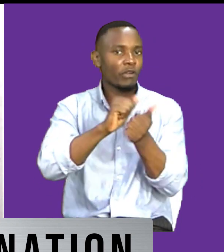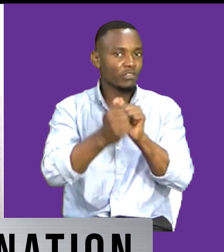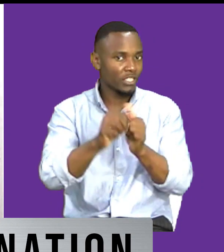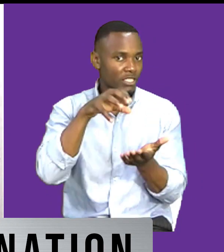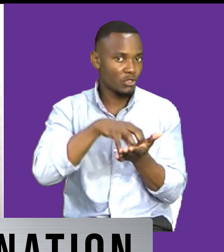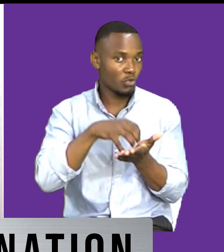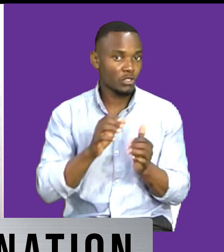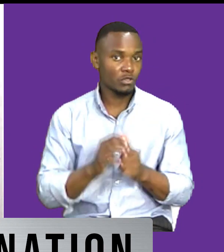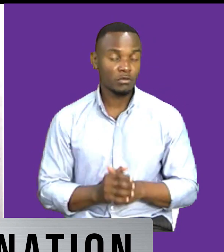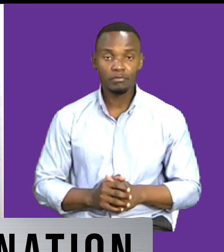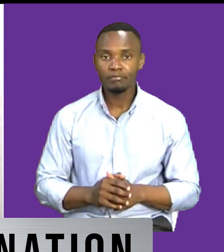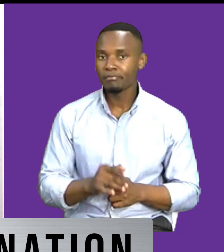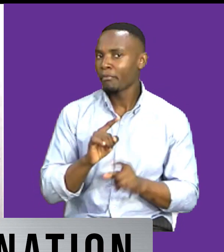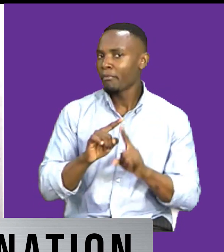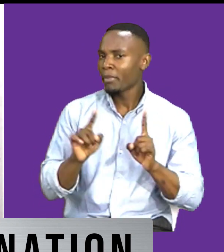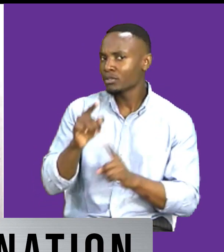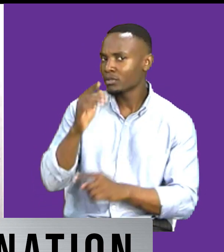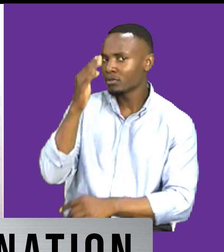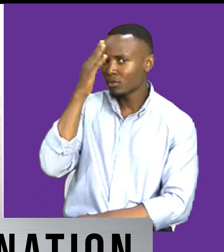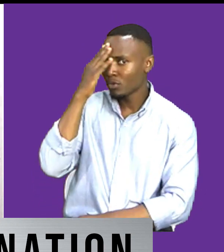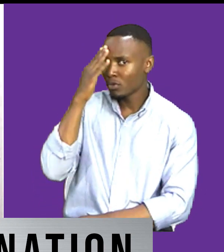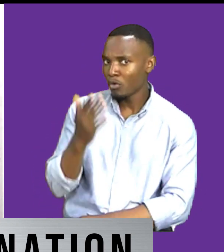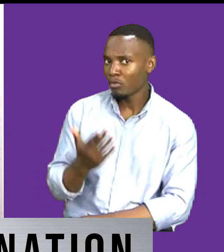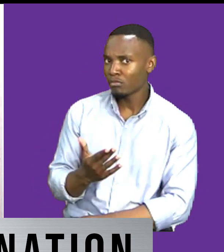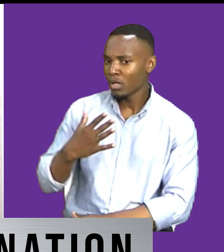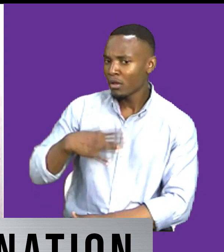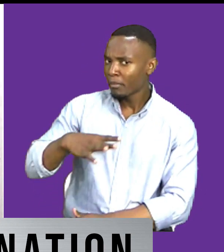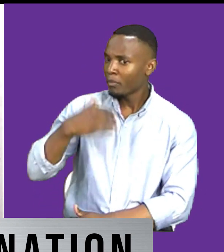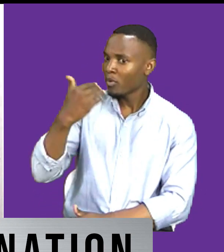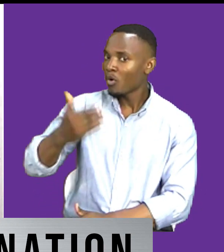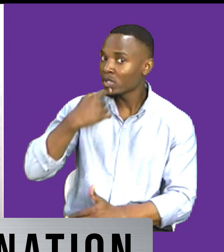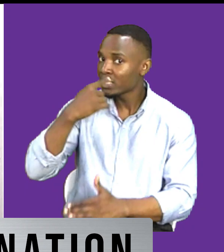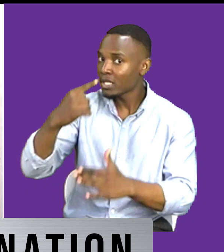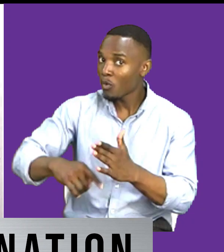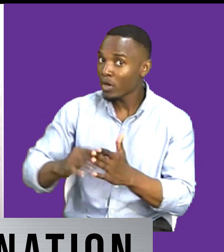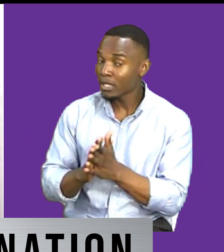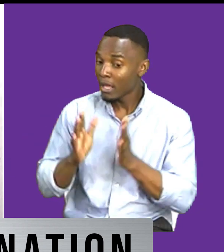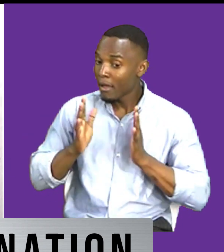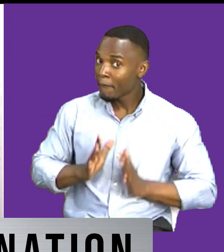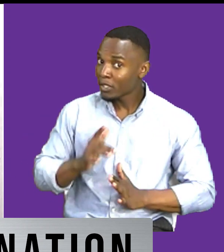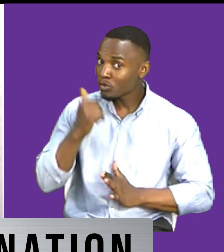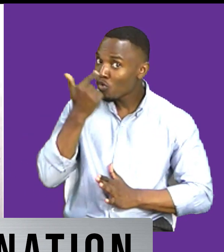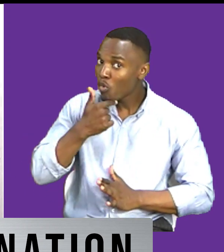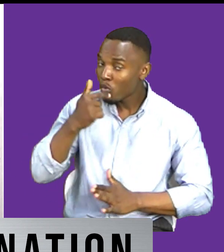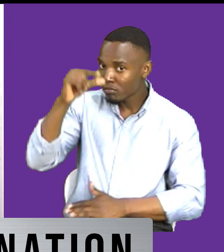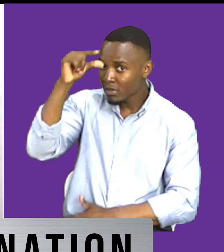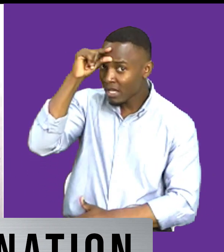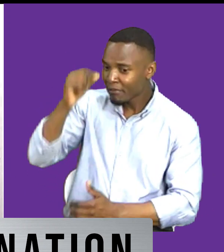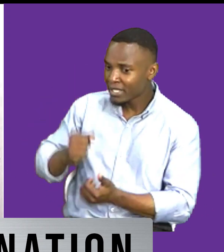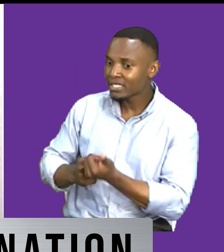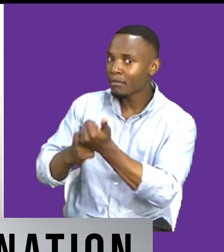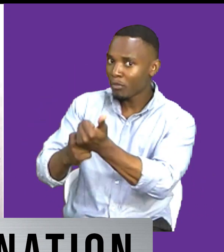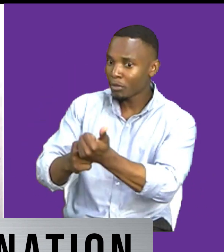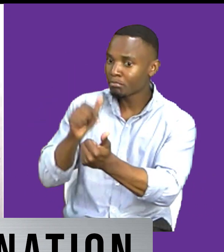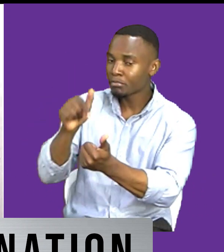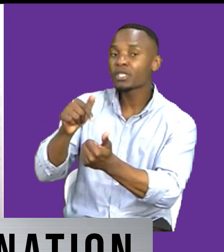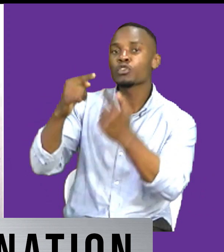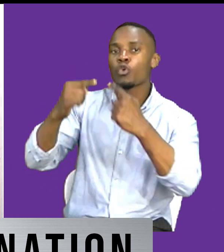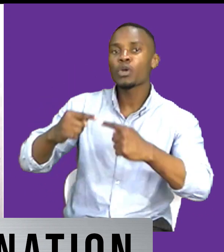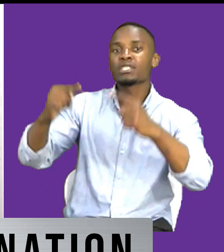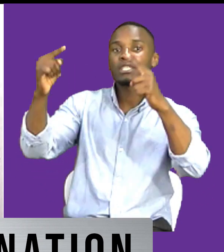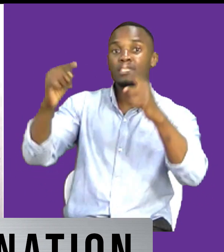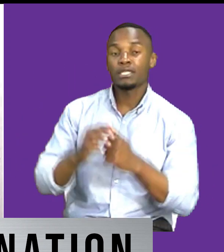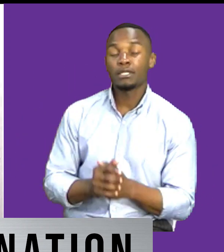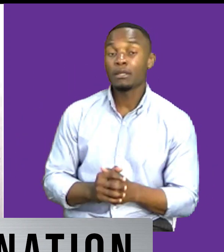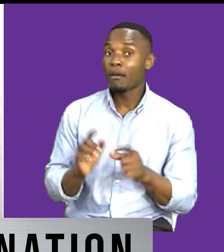there's always been, they say that ule anasapotiwa with the government will make it. So the